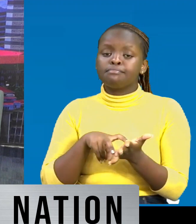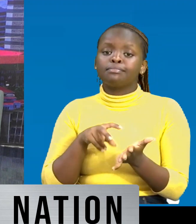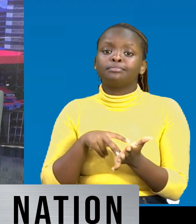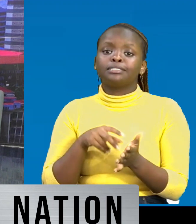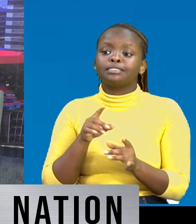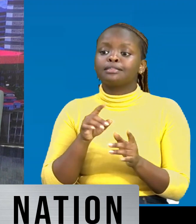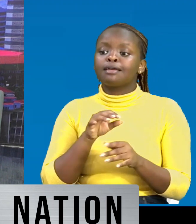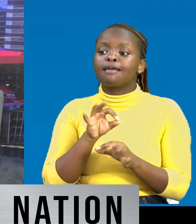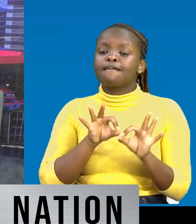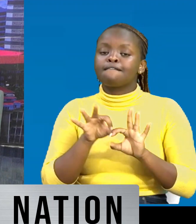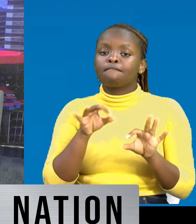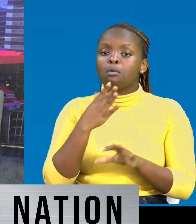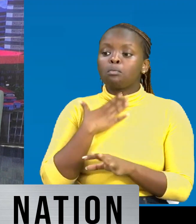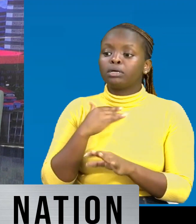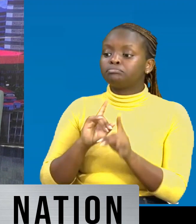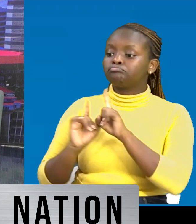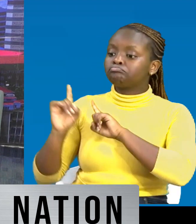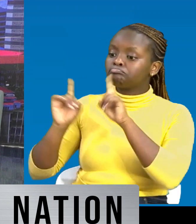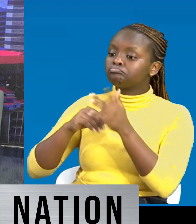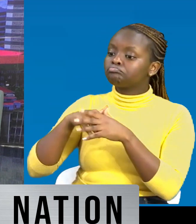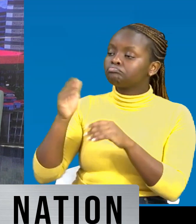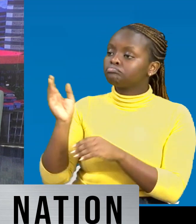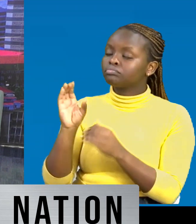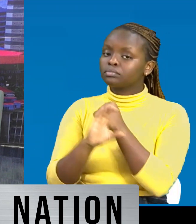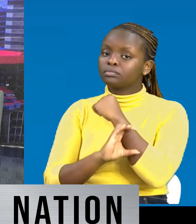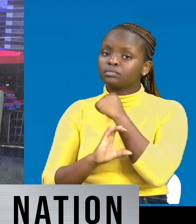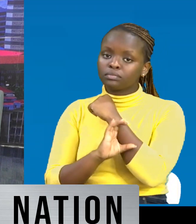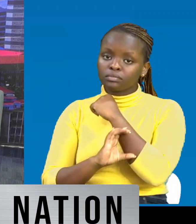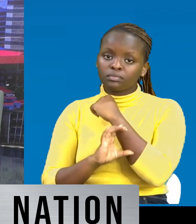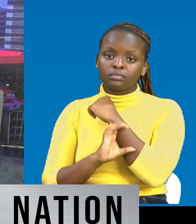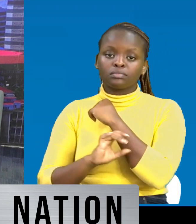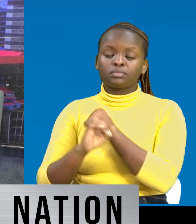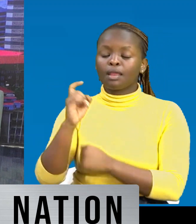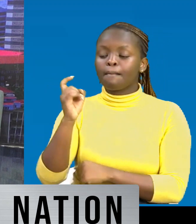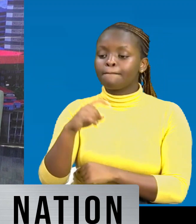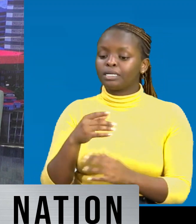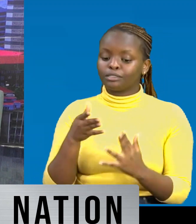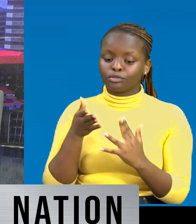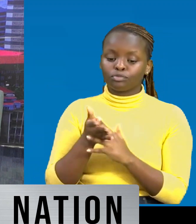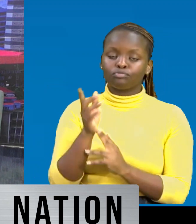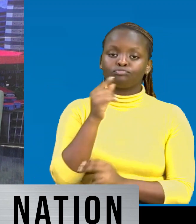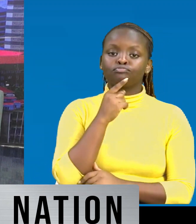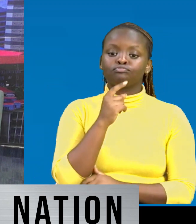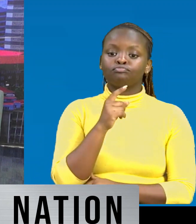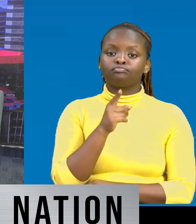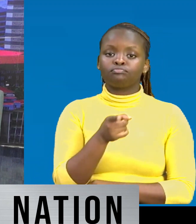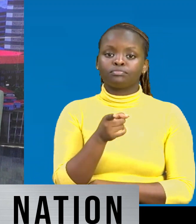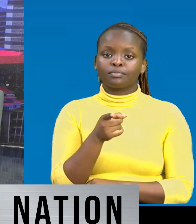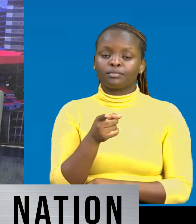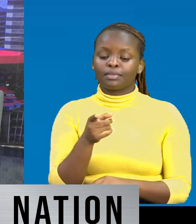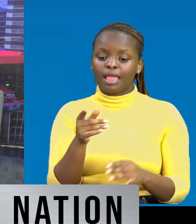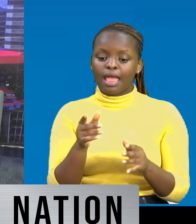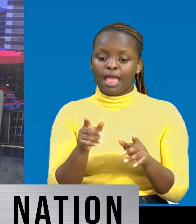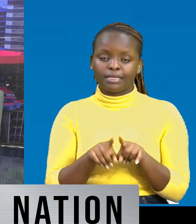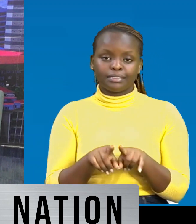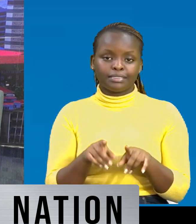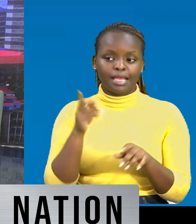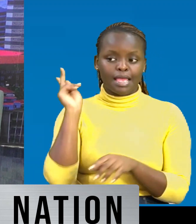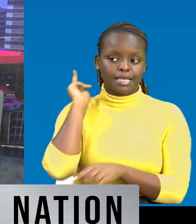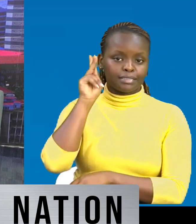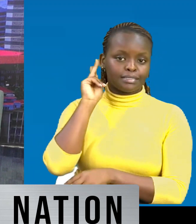want to travel out of the country, you have to go through him as a Kisii person, as a Kisii